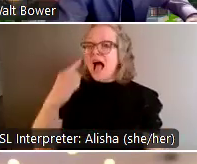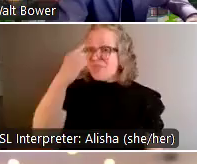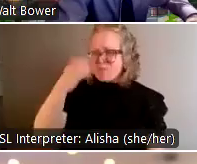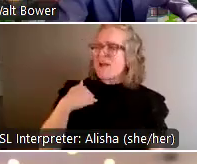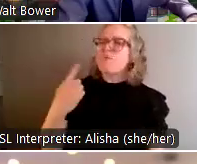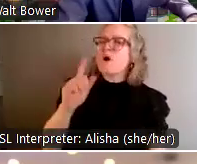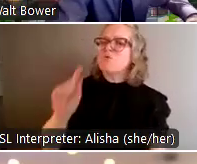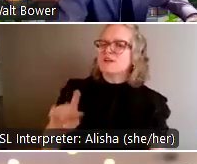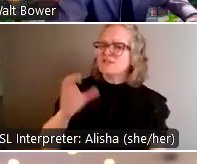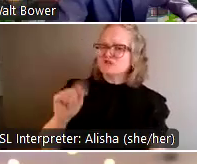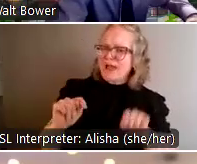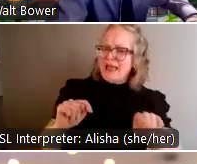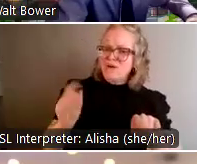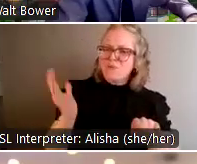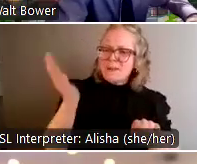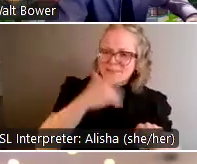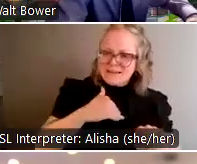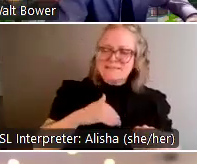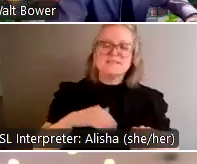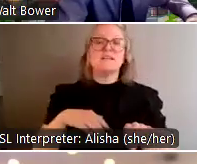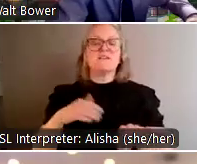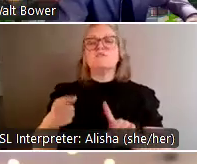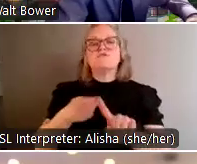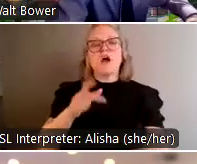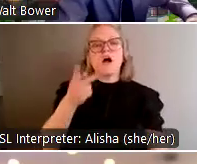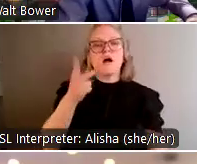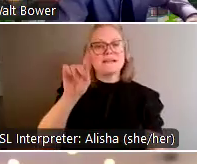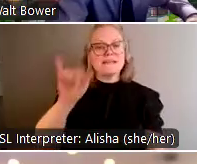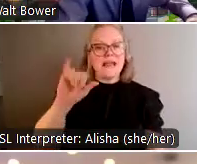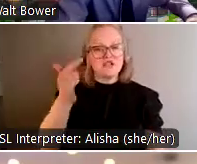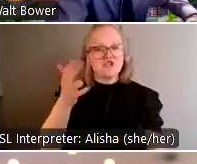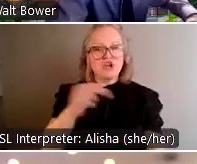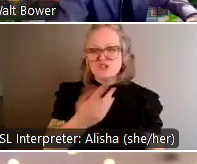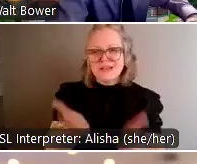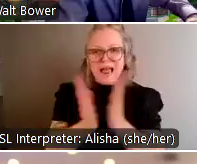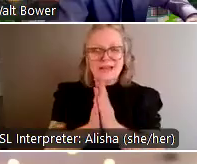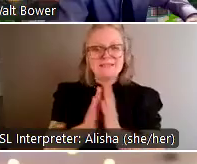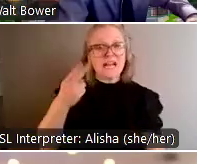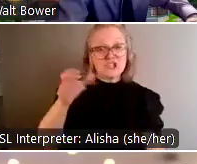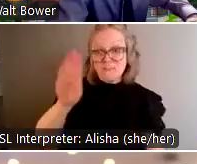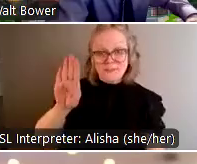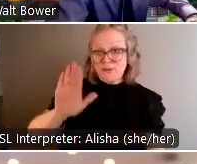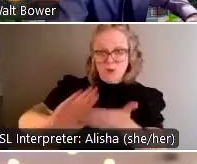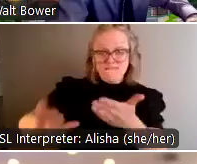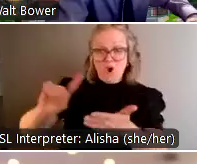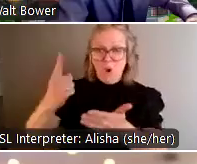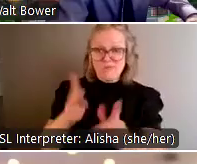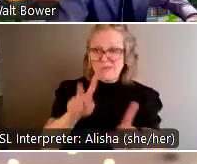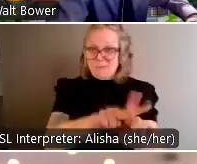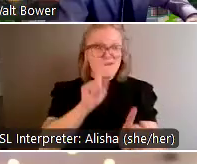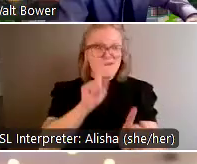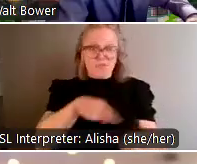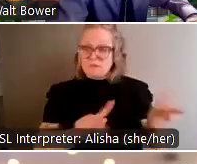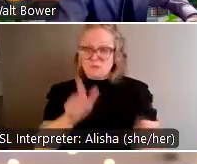might have missed. It was from Katie Johnson. She asked, does the HCB waiver only apply for those in need of a nursing facility?